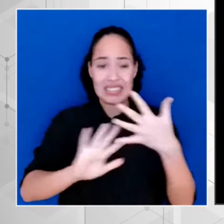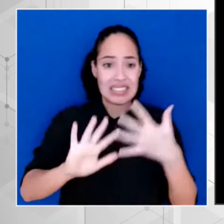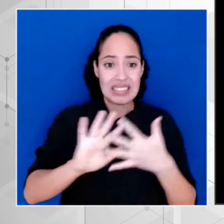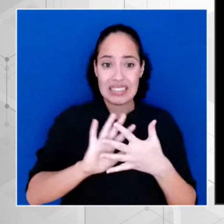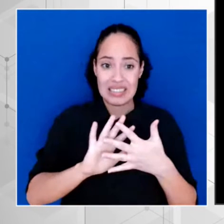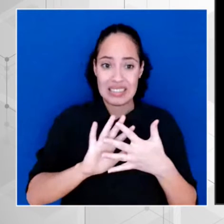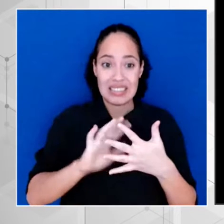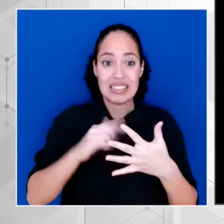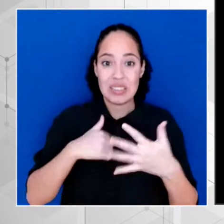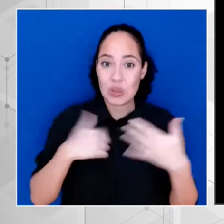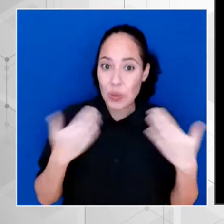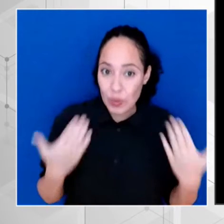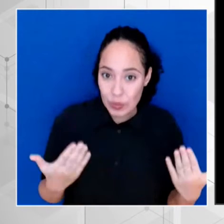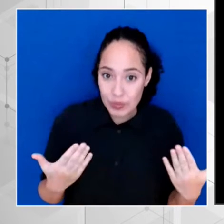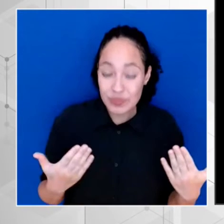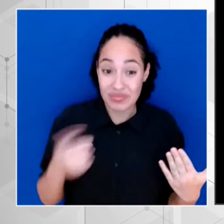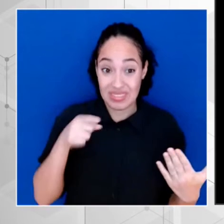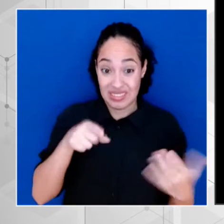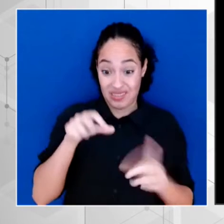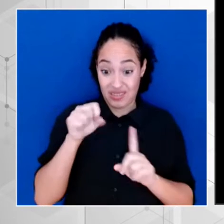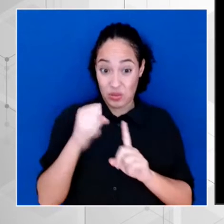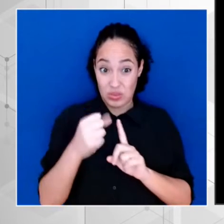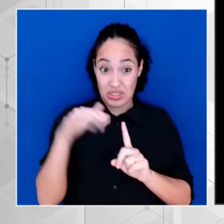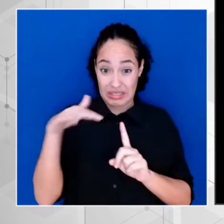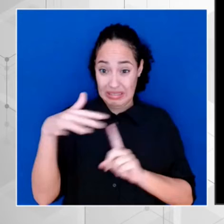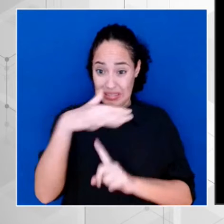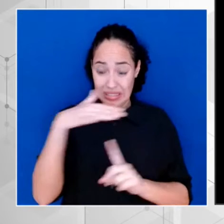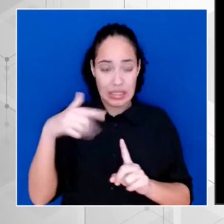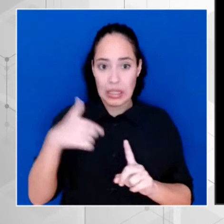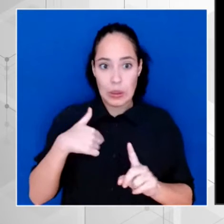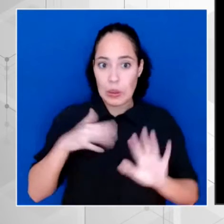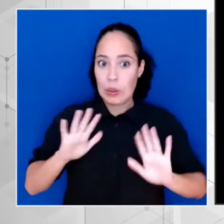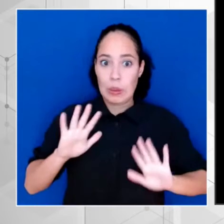probably hate that situation or product.